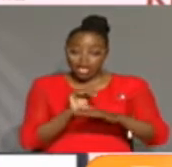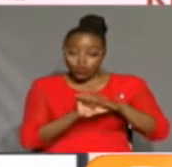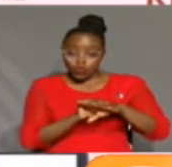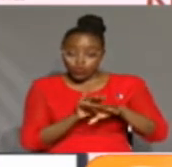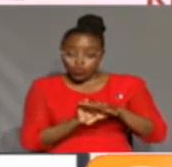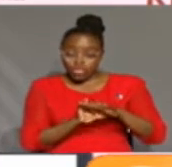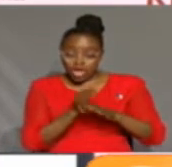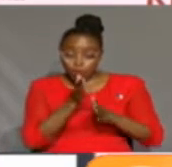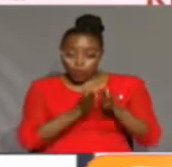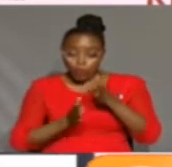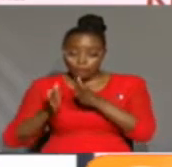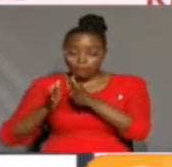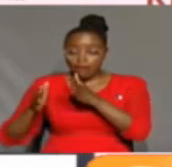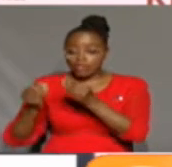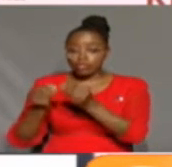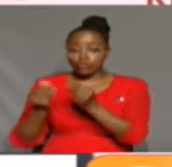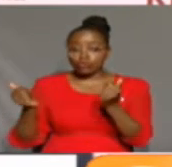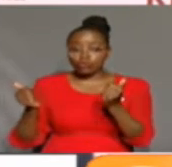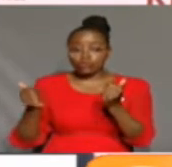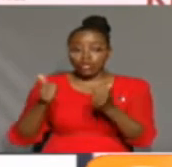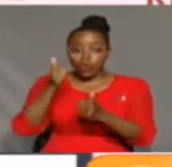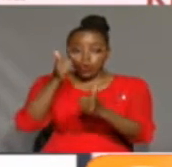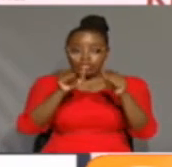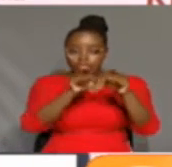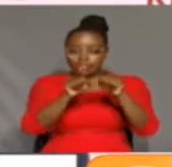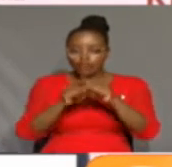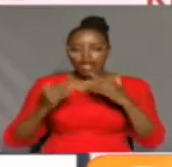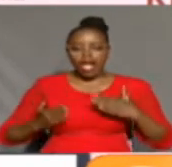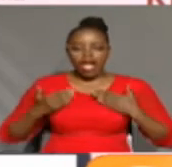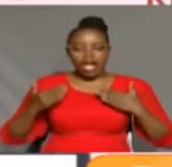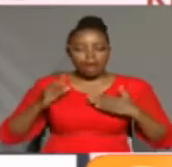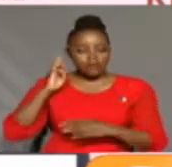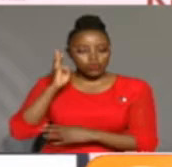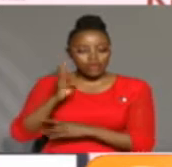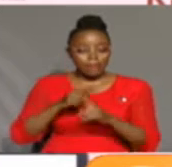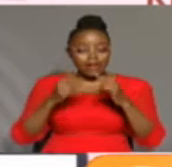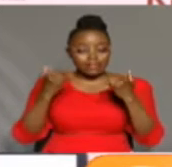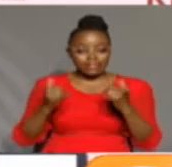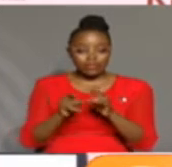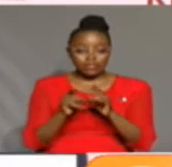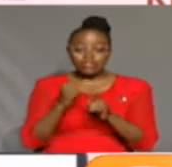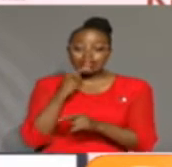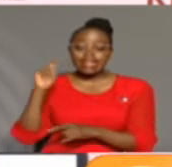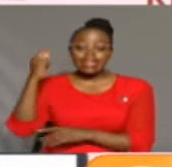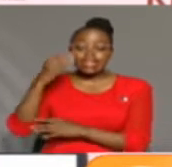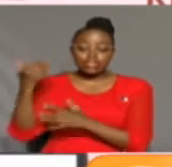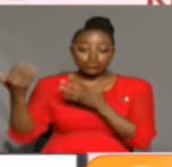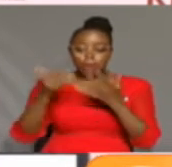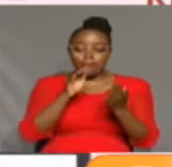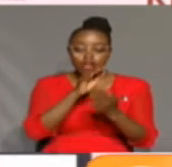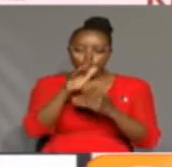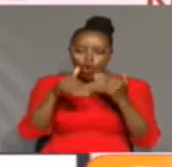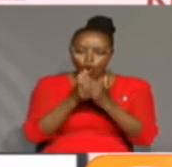to have an efficient, orderly resolution, which we'll all be happy for. But for now, we are telling Kenyans, bring all the